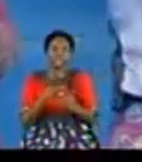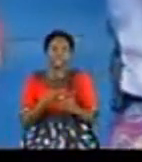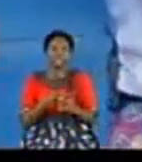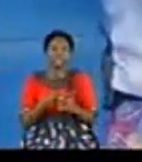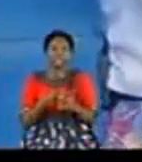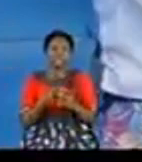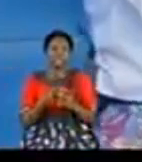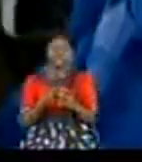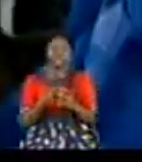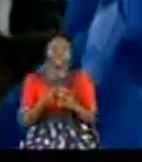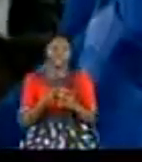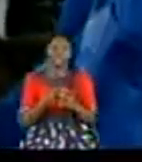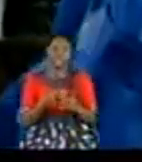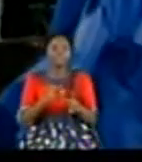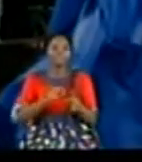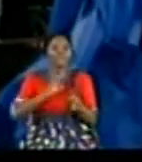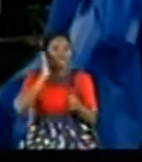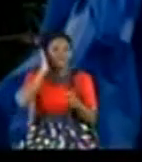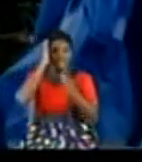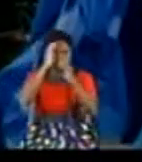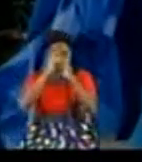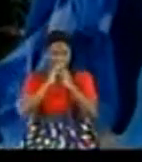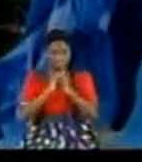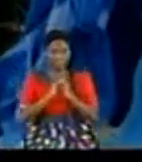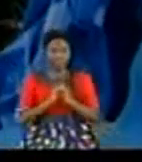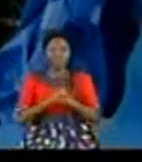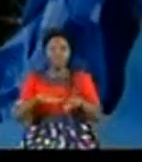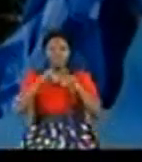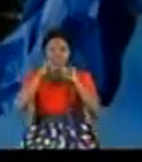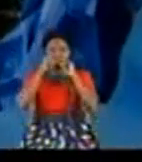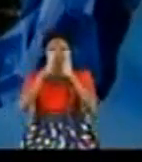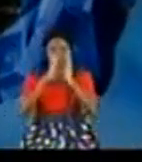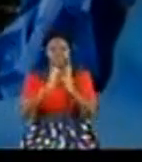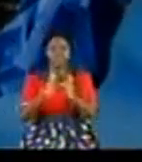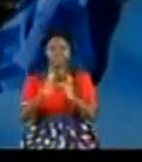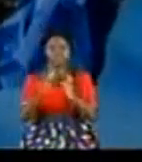oh the Lord